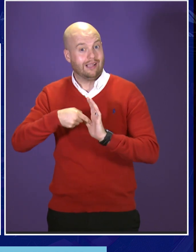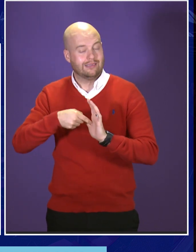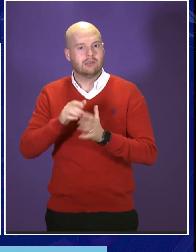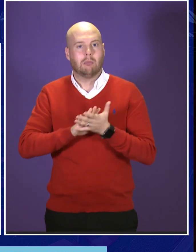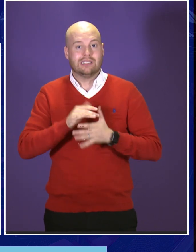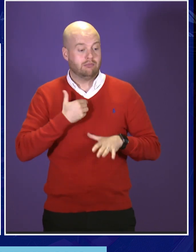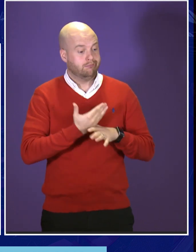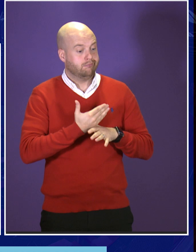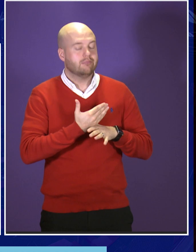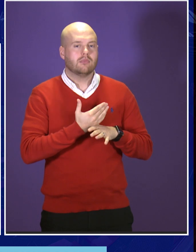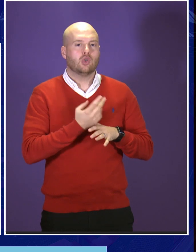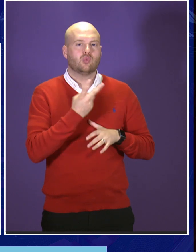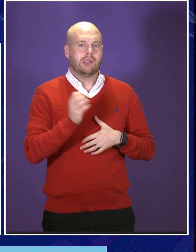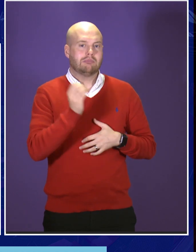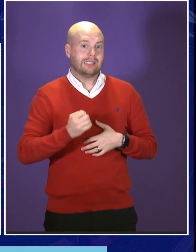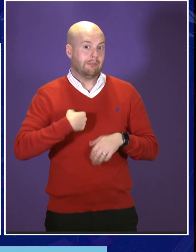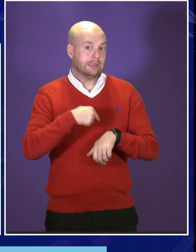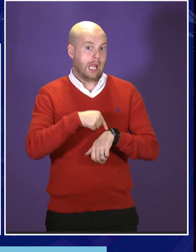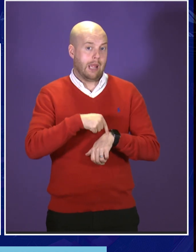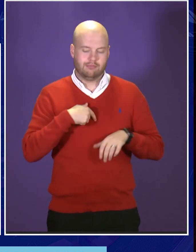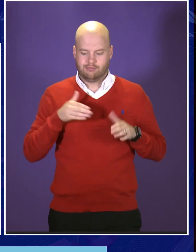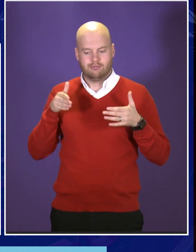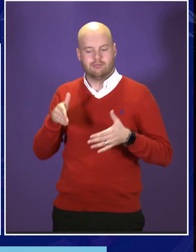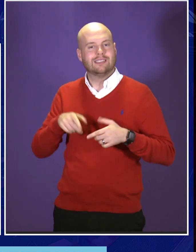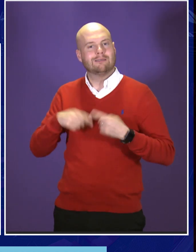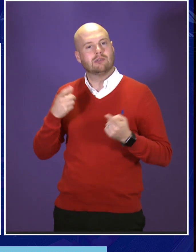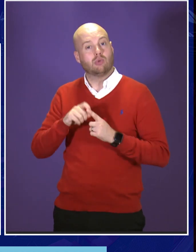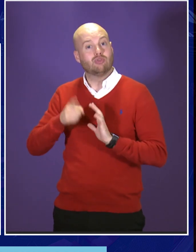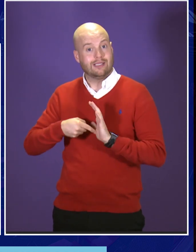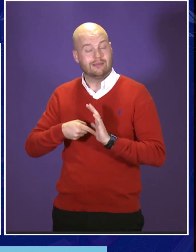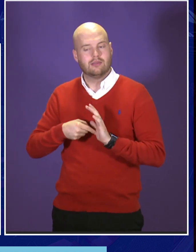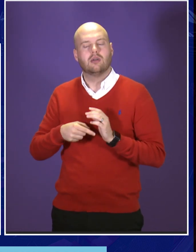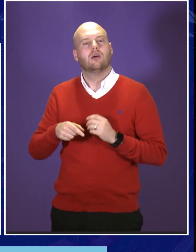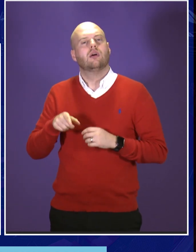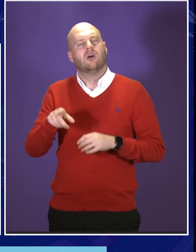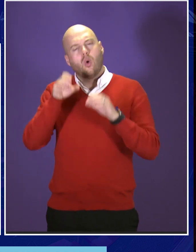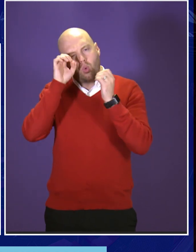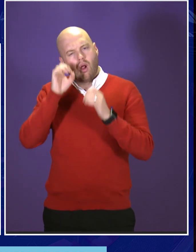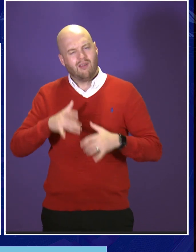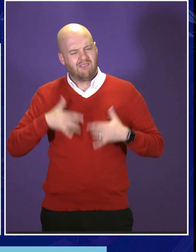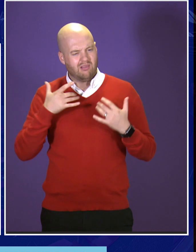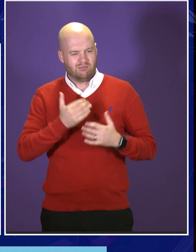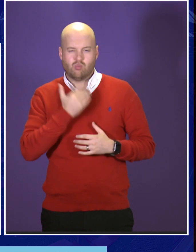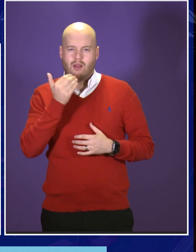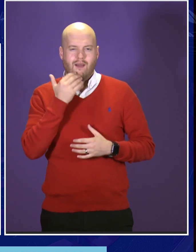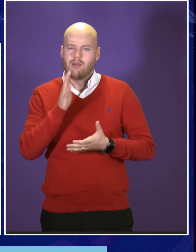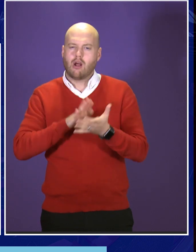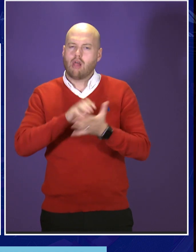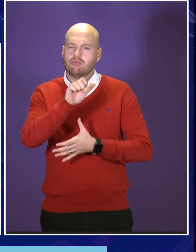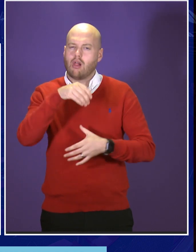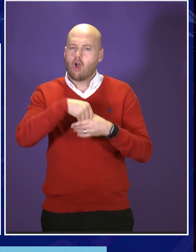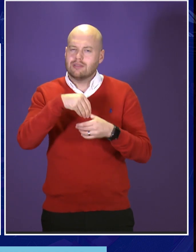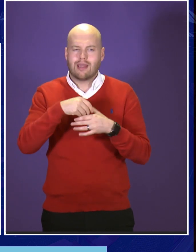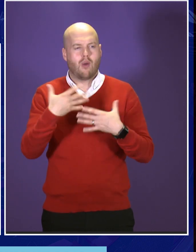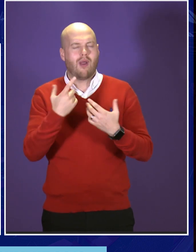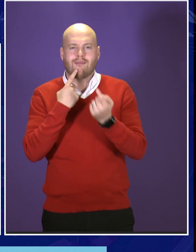think is important. And they felt that there wasn't enough cultural content or information on the arts online. At the time, whatever you